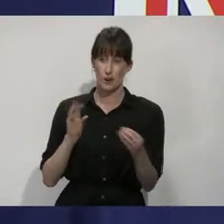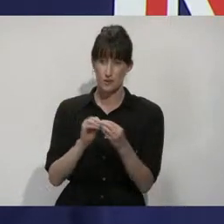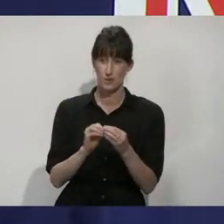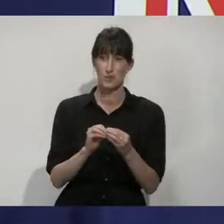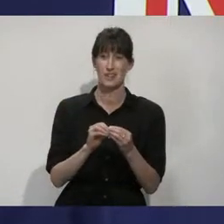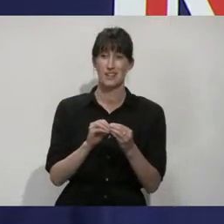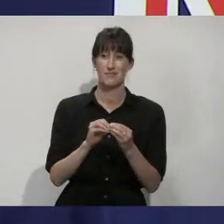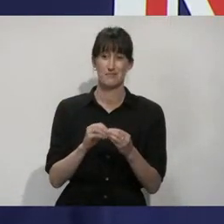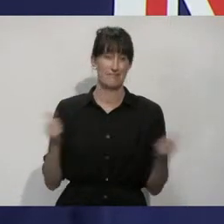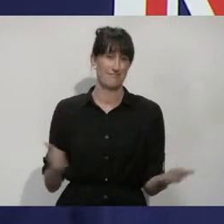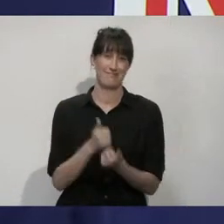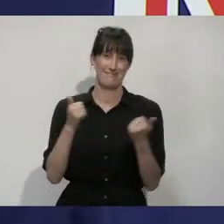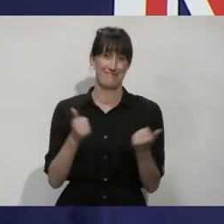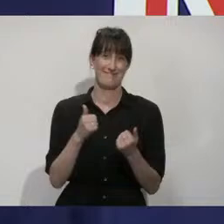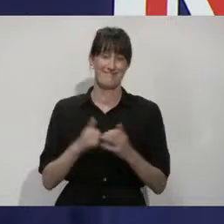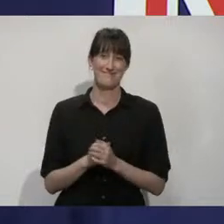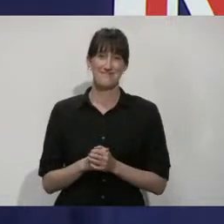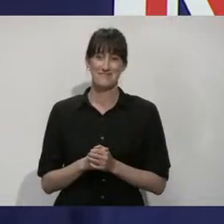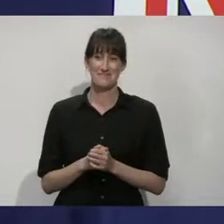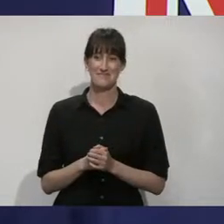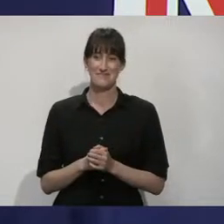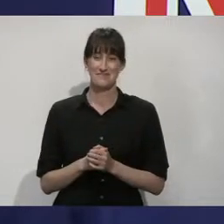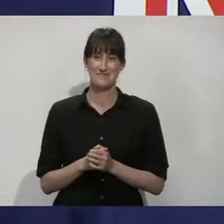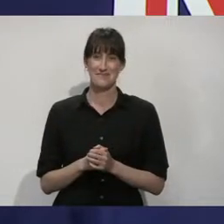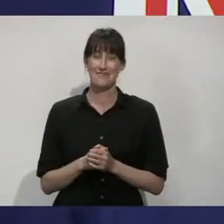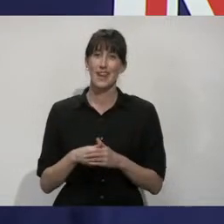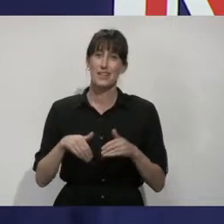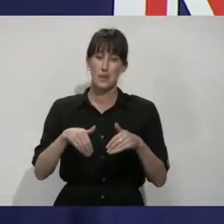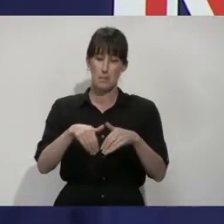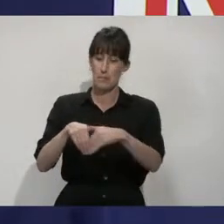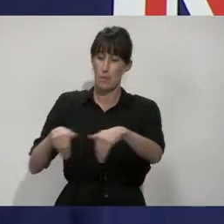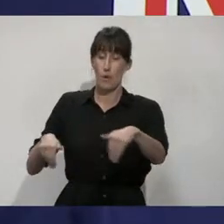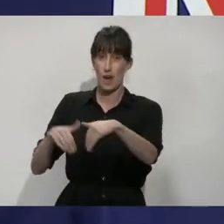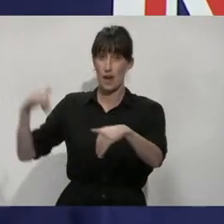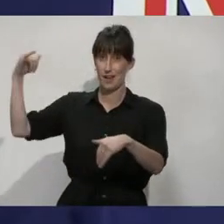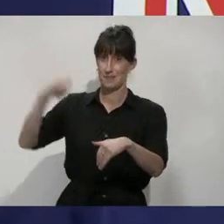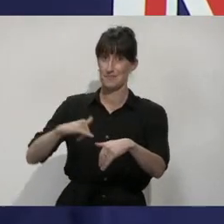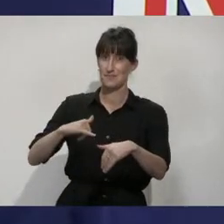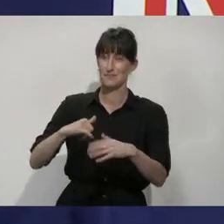657,506. At the border, nationwide over the last 9 days,